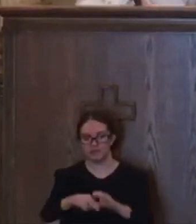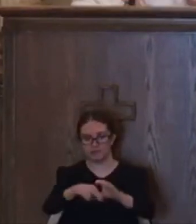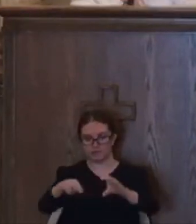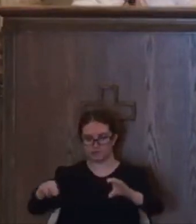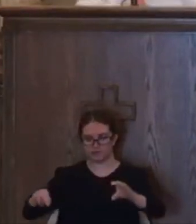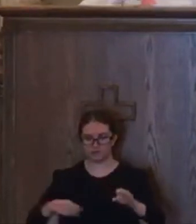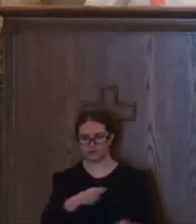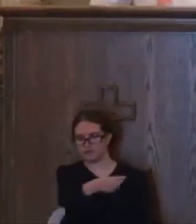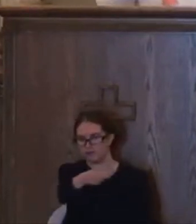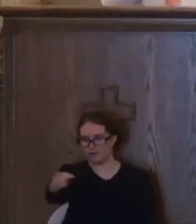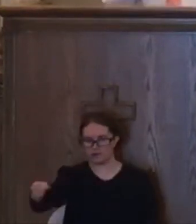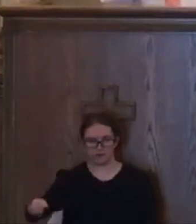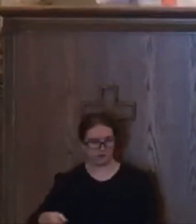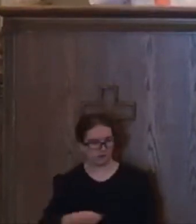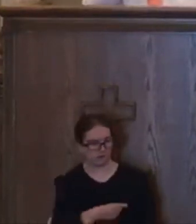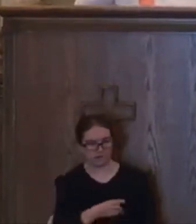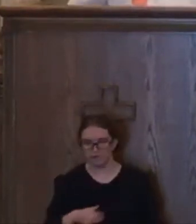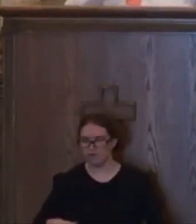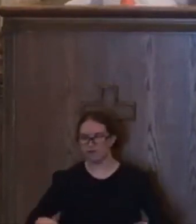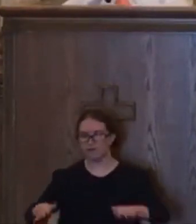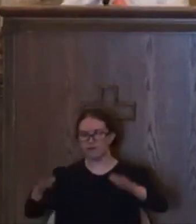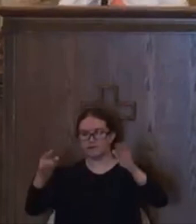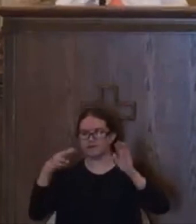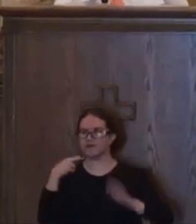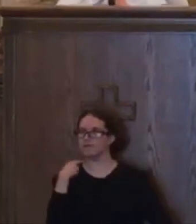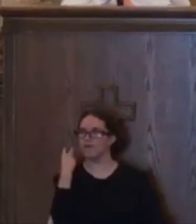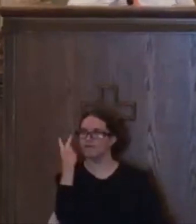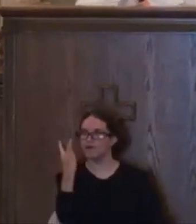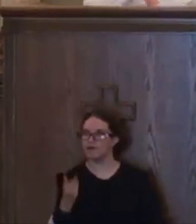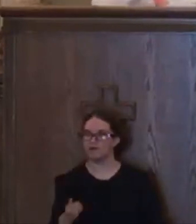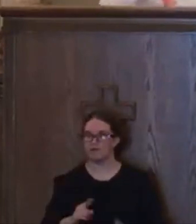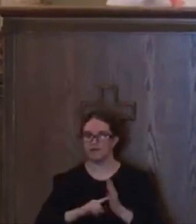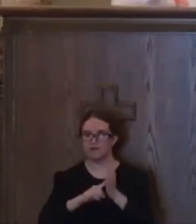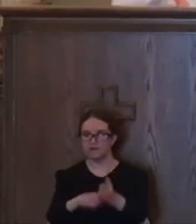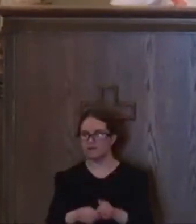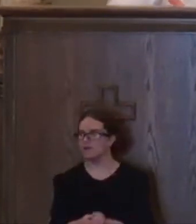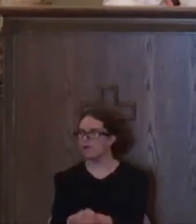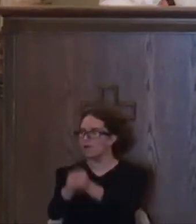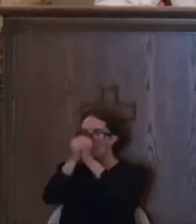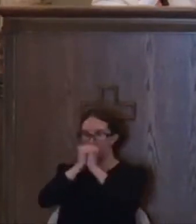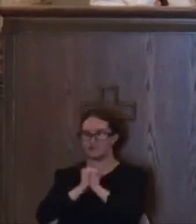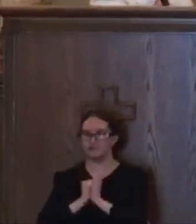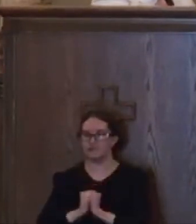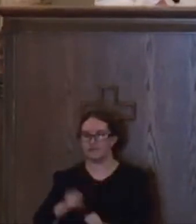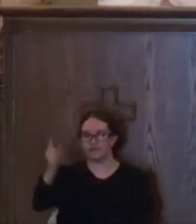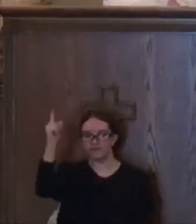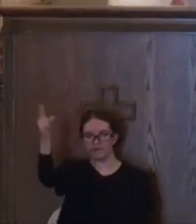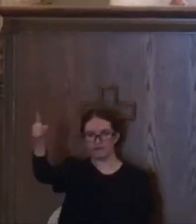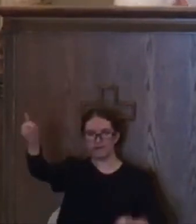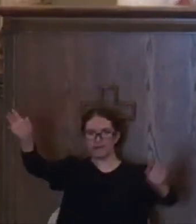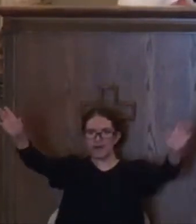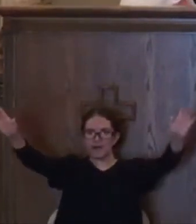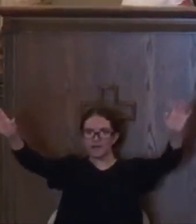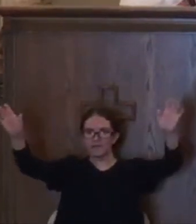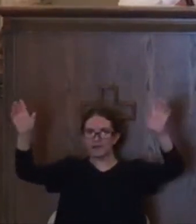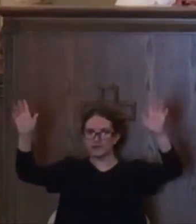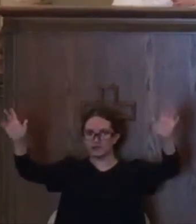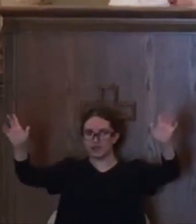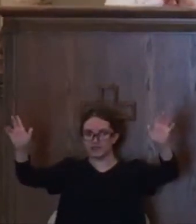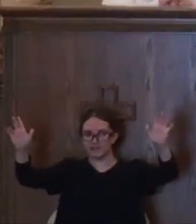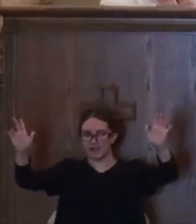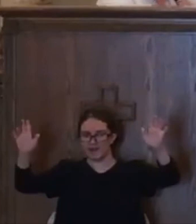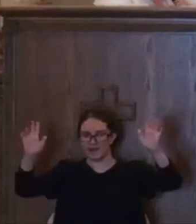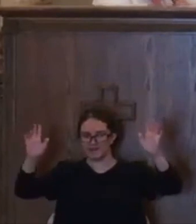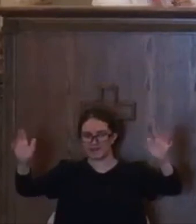behind your pew. You show it by lifting your voice. You show it by worshiping him. He up those